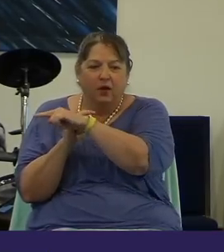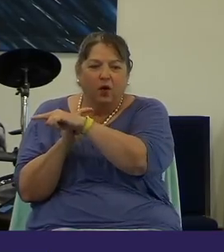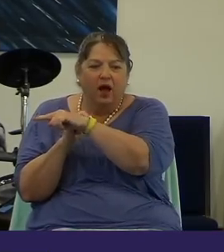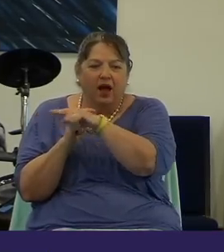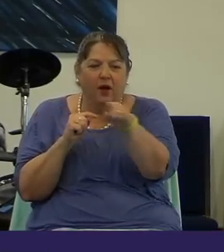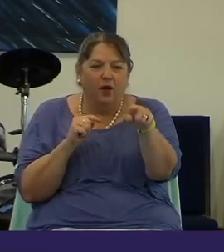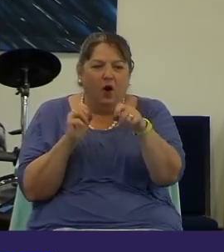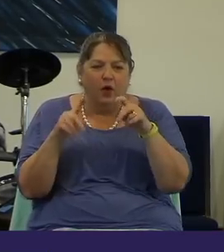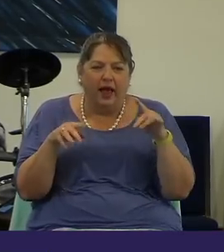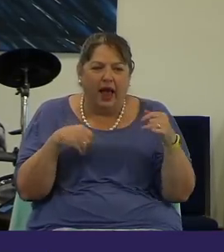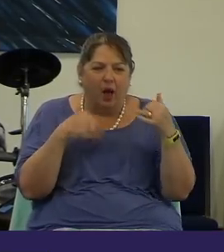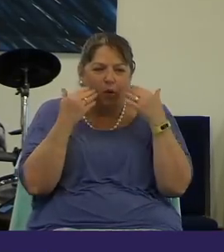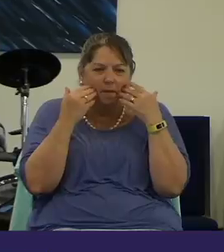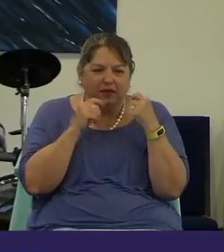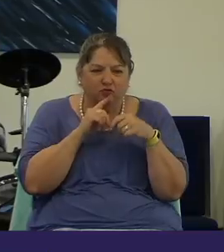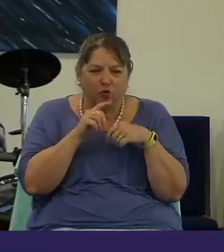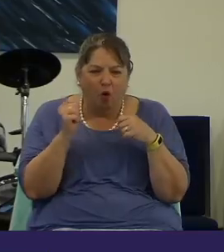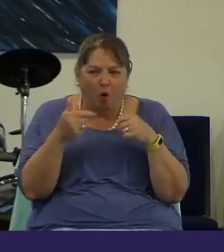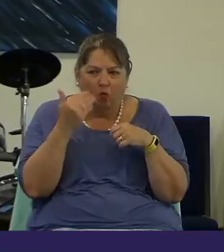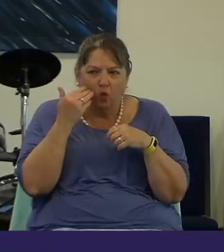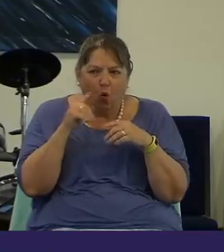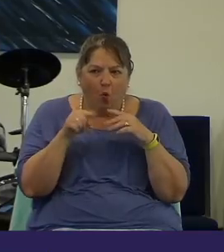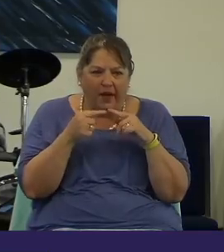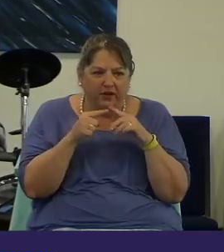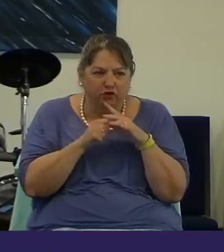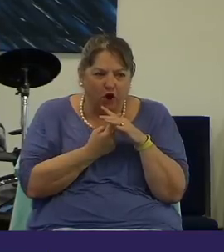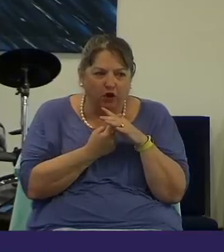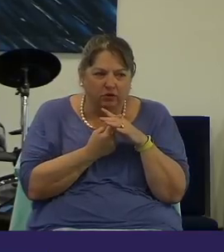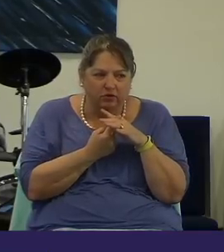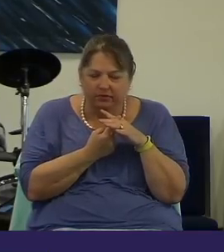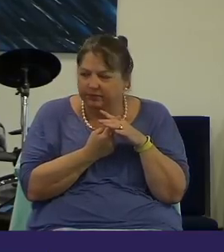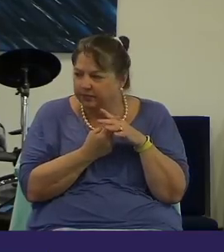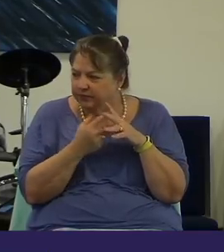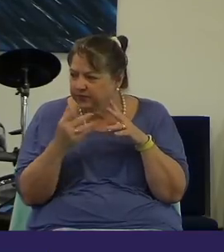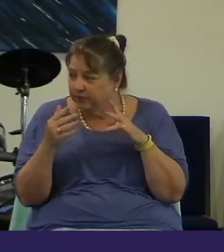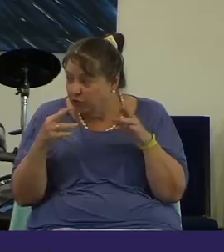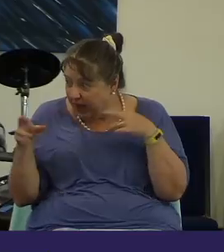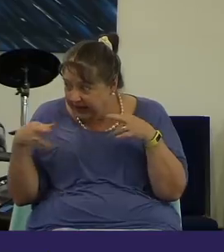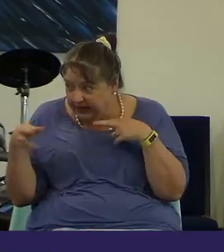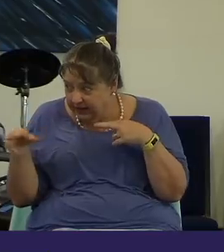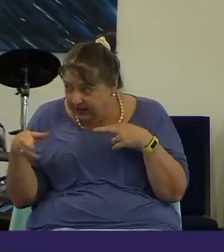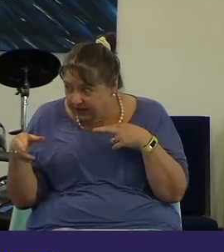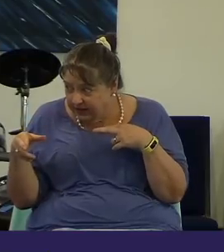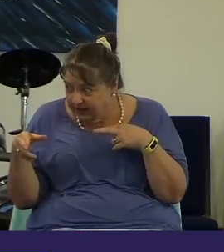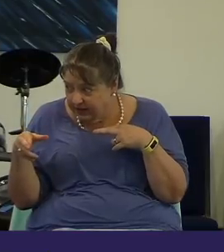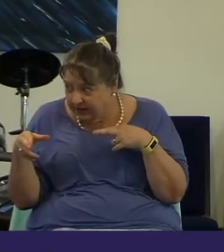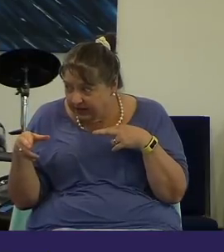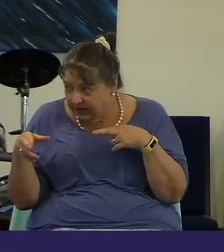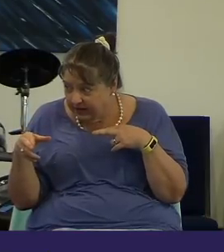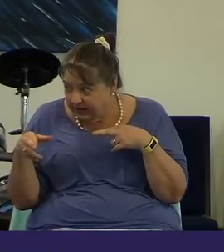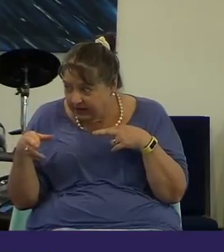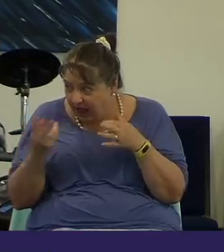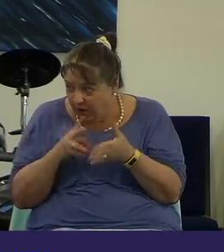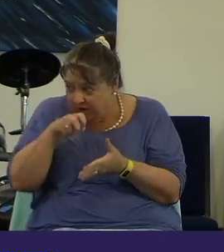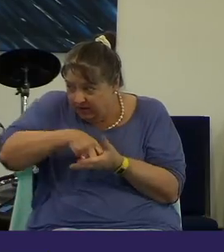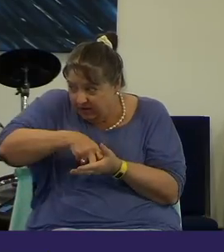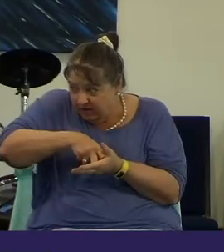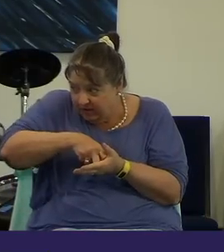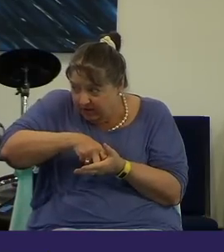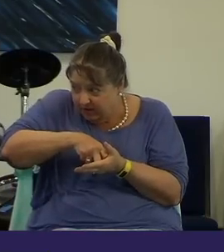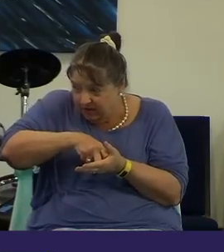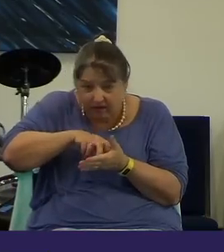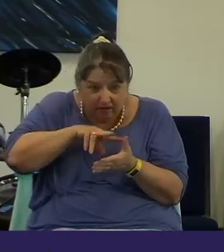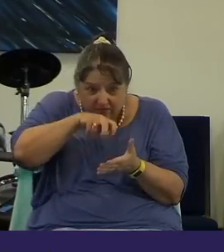Okay, so anyway, they're going to hit the timer when I say go, okay? So you're all ready? Are you need to get up on your knees or something